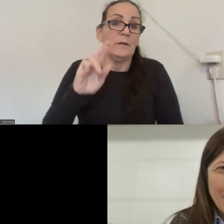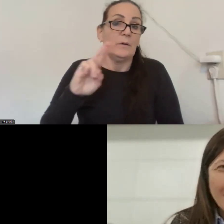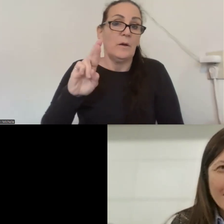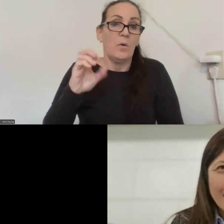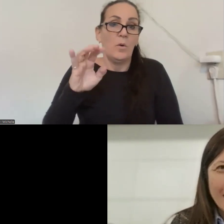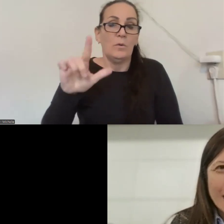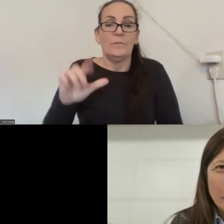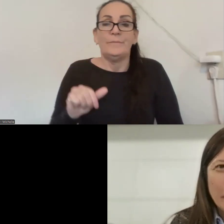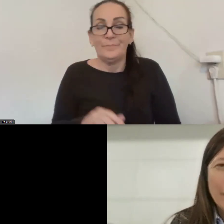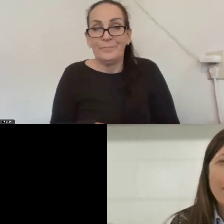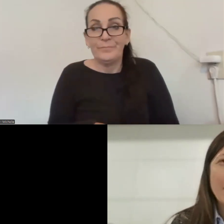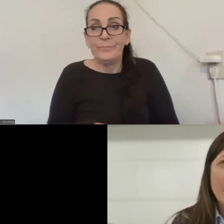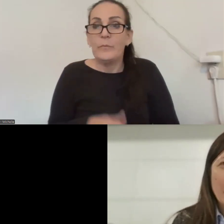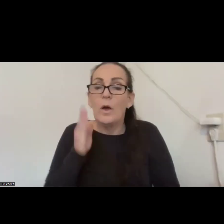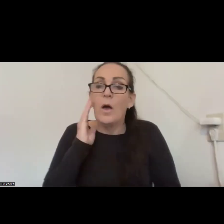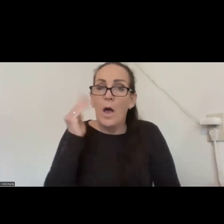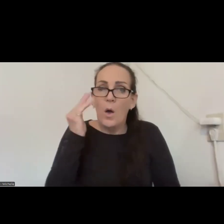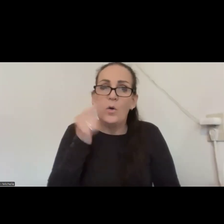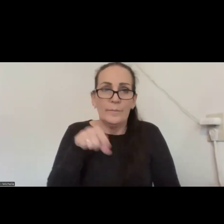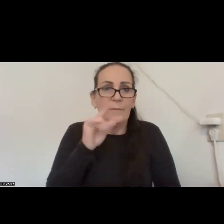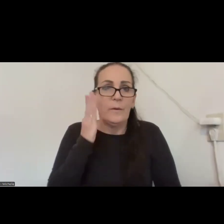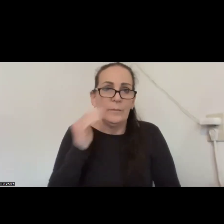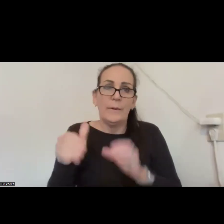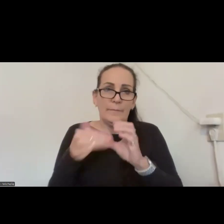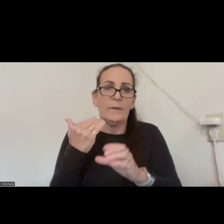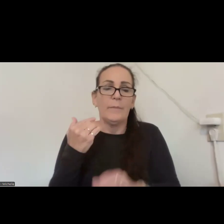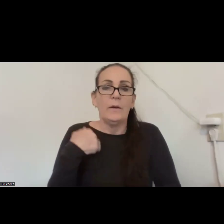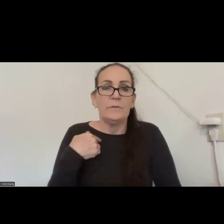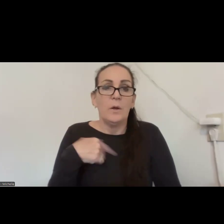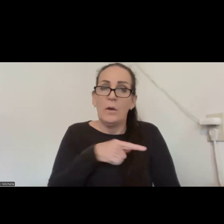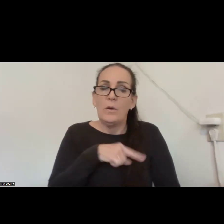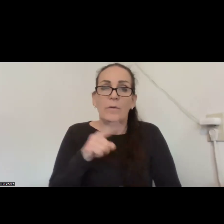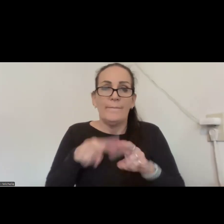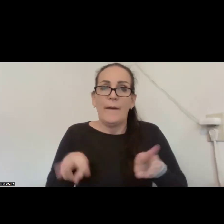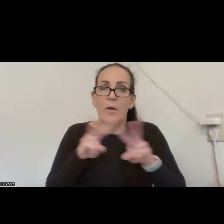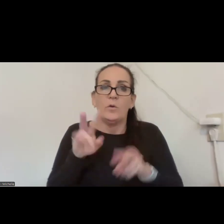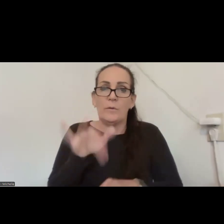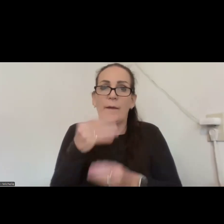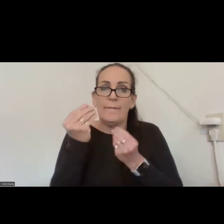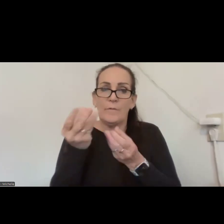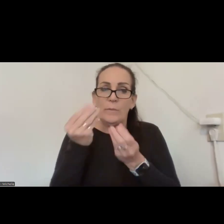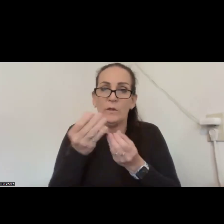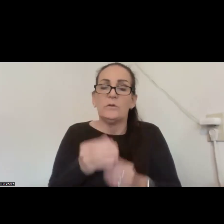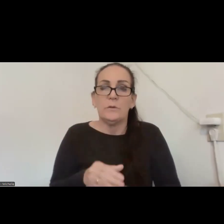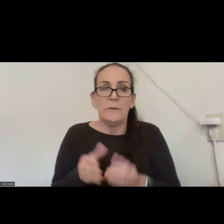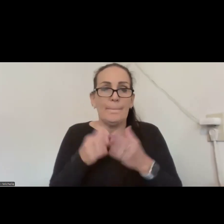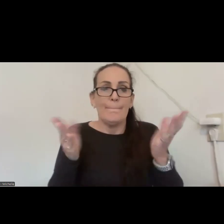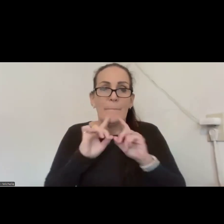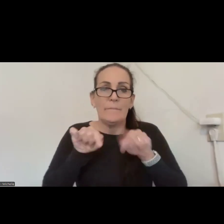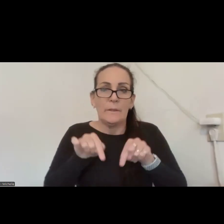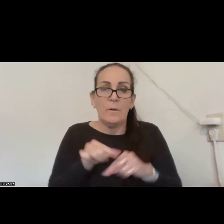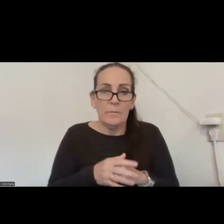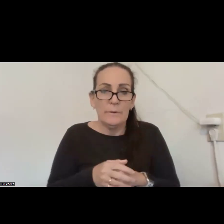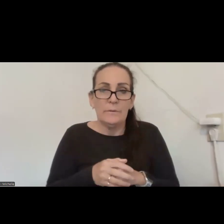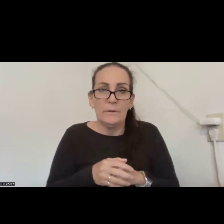and feedback, since we really value value everyone in guiding our community's work, especially as we